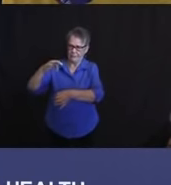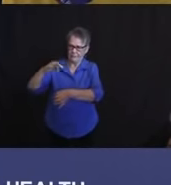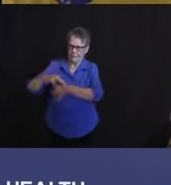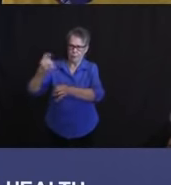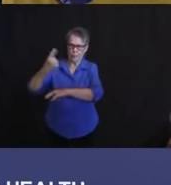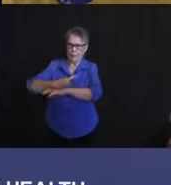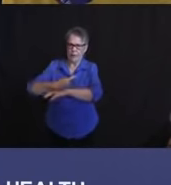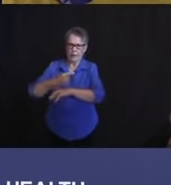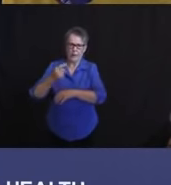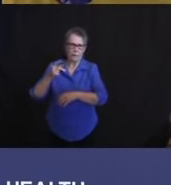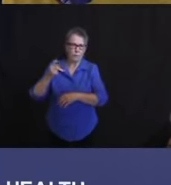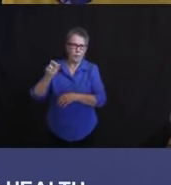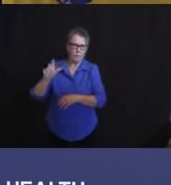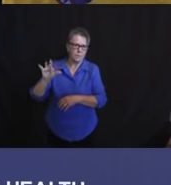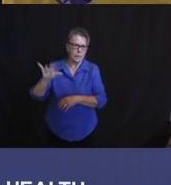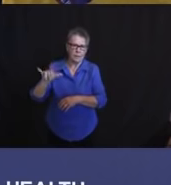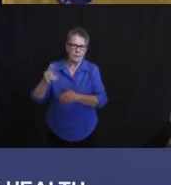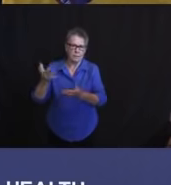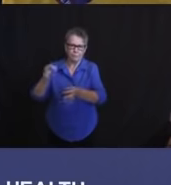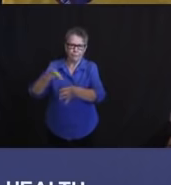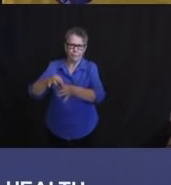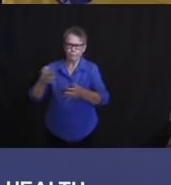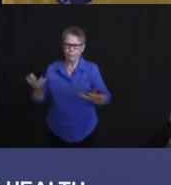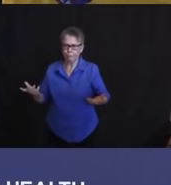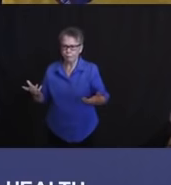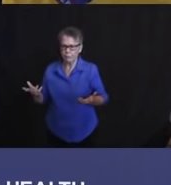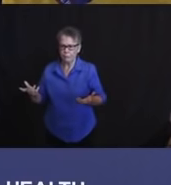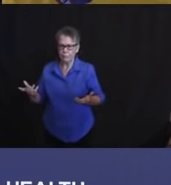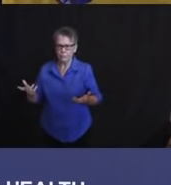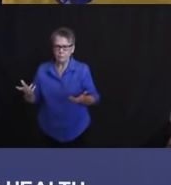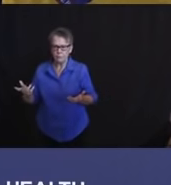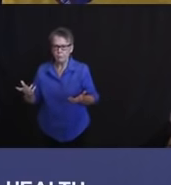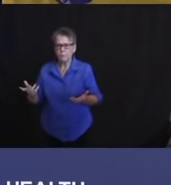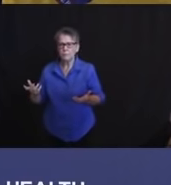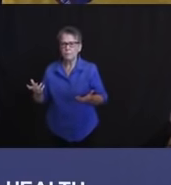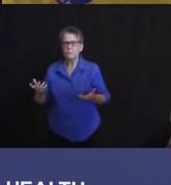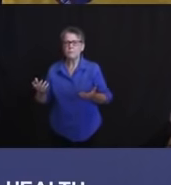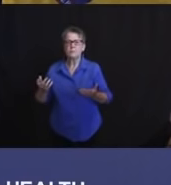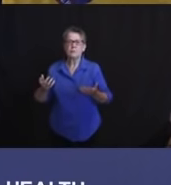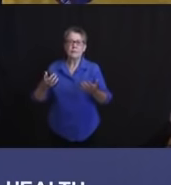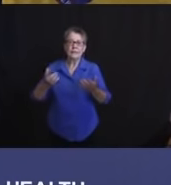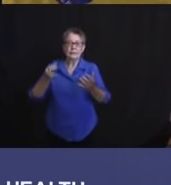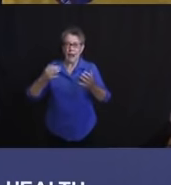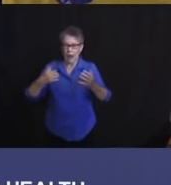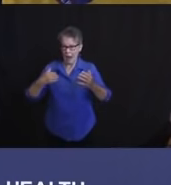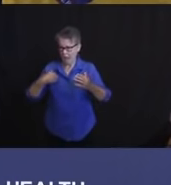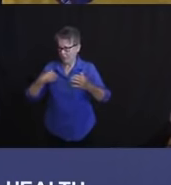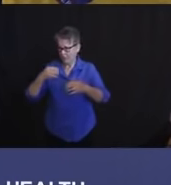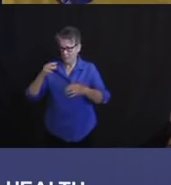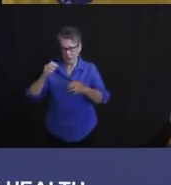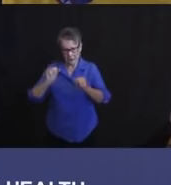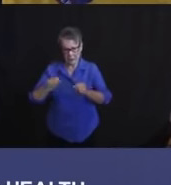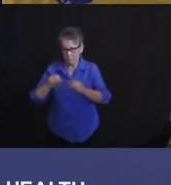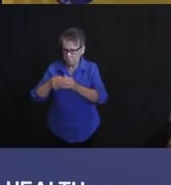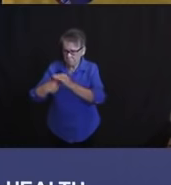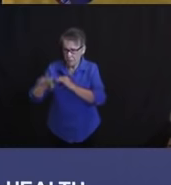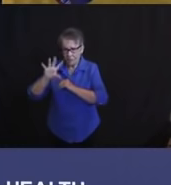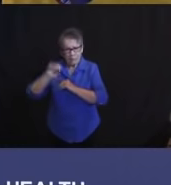least 50% in-person capacity and at least one polling location per community. Matt, please.